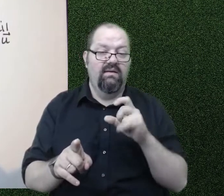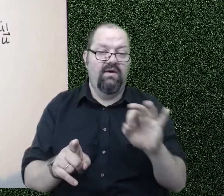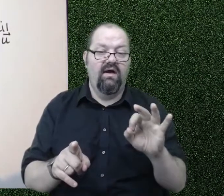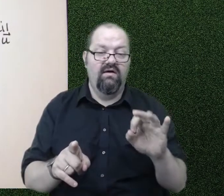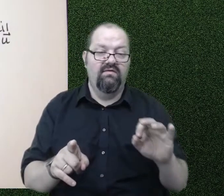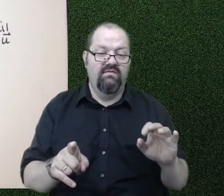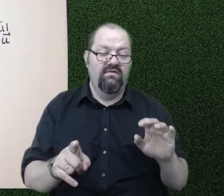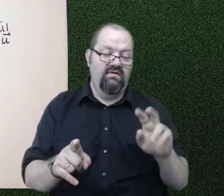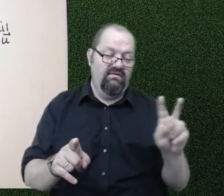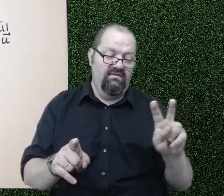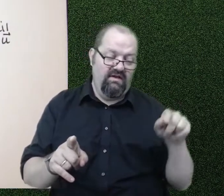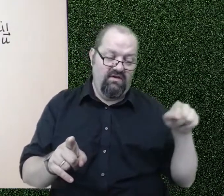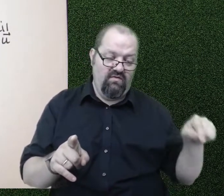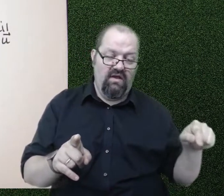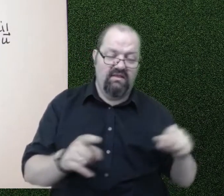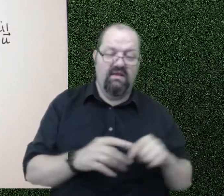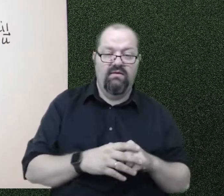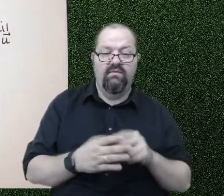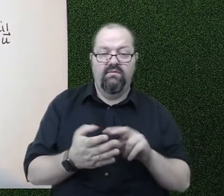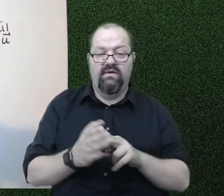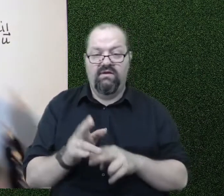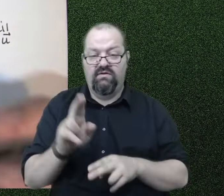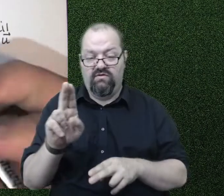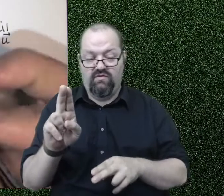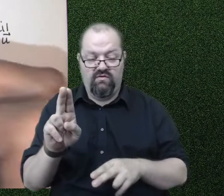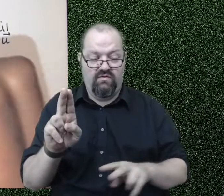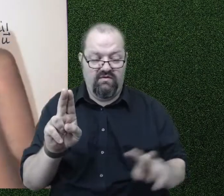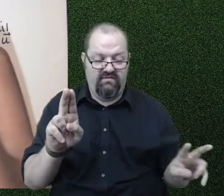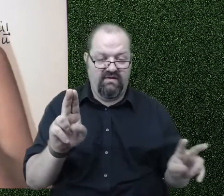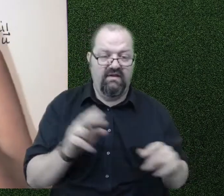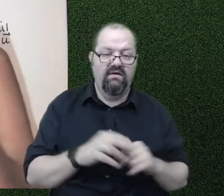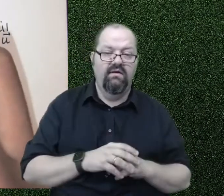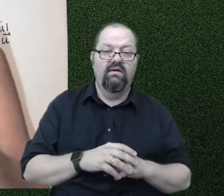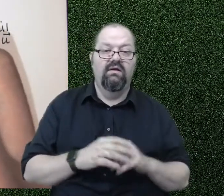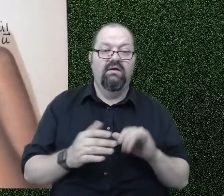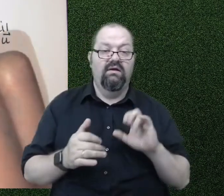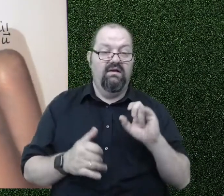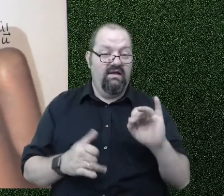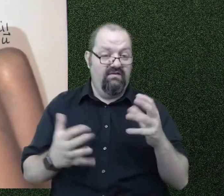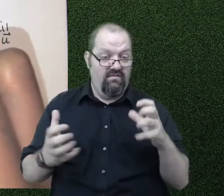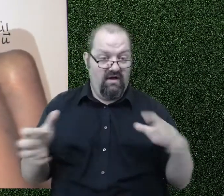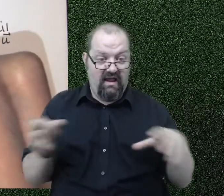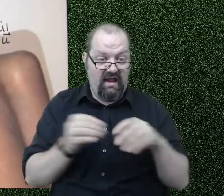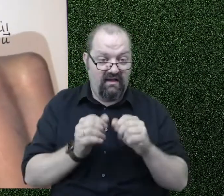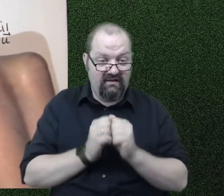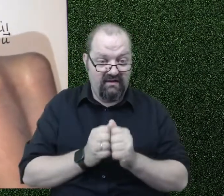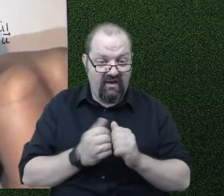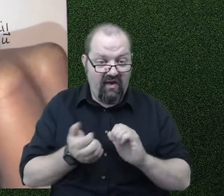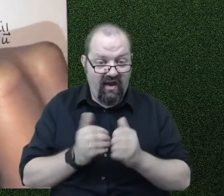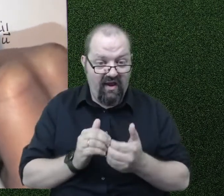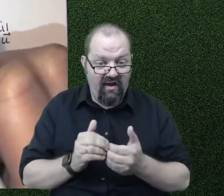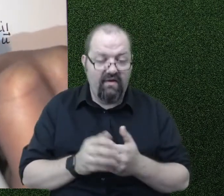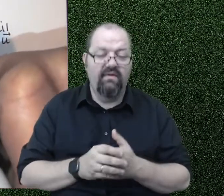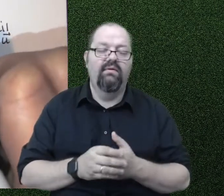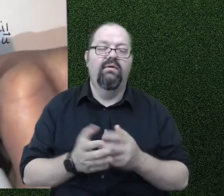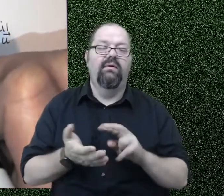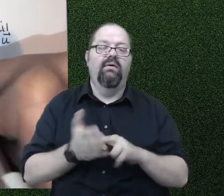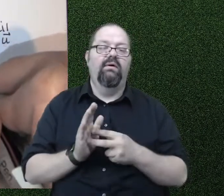Okay, there's u and v. If I want to add them together, then the